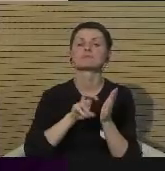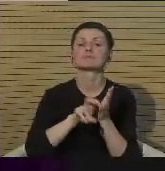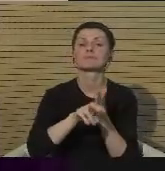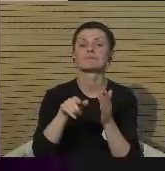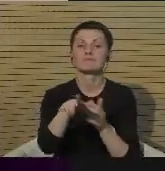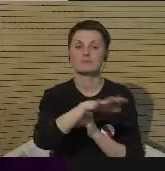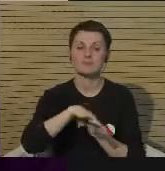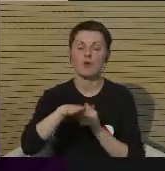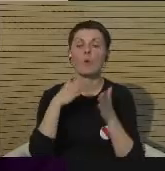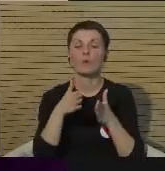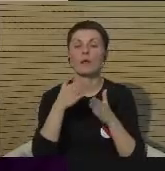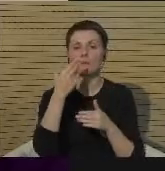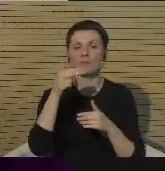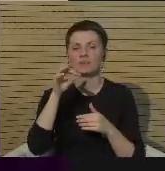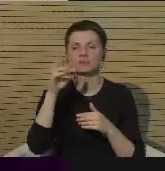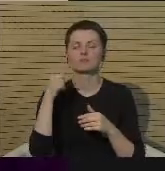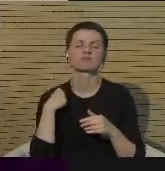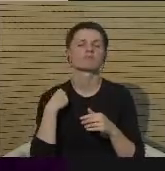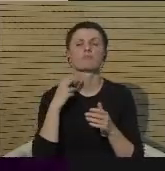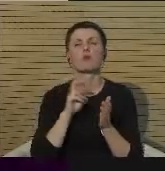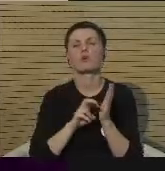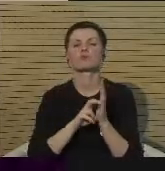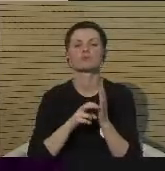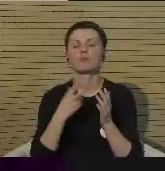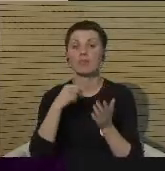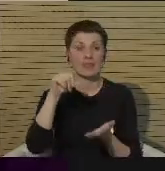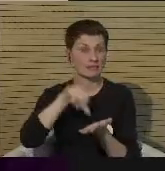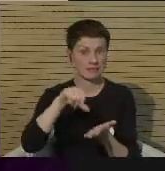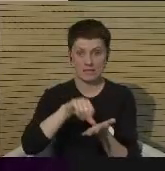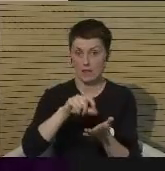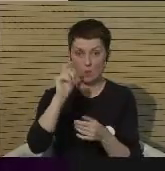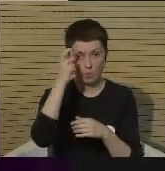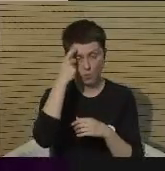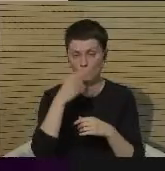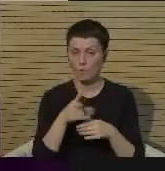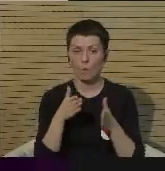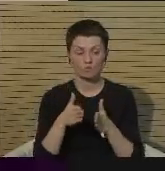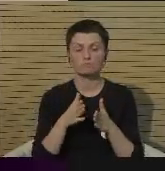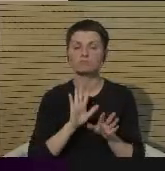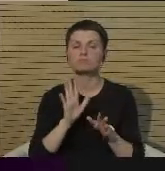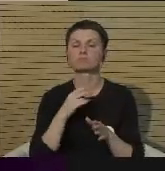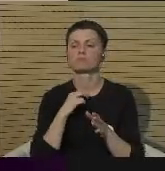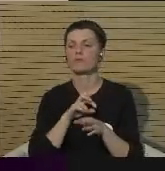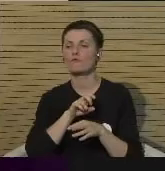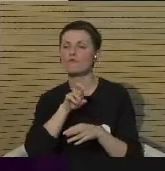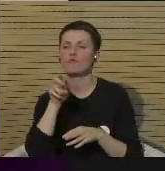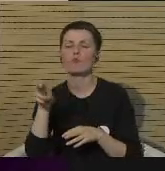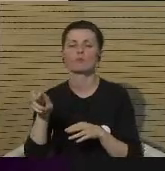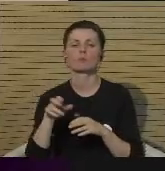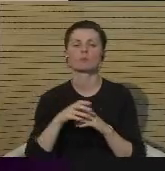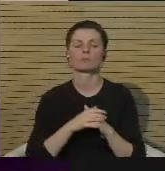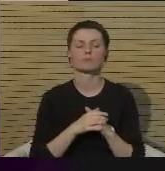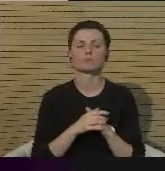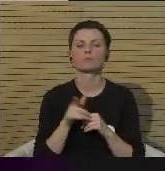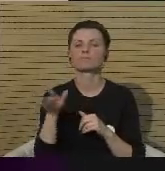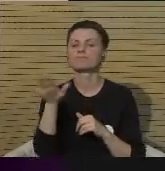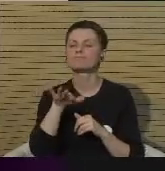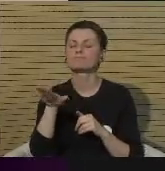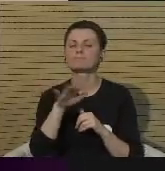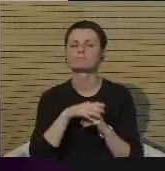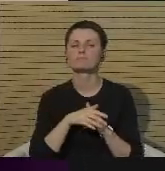on Sunday and walk around Minsk, we are not walking in central